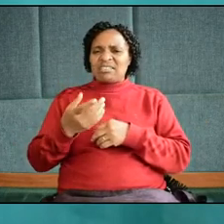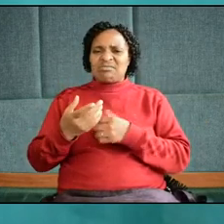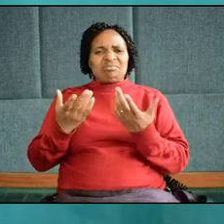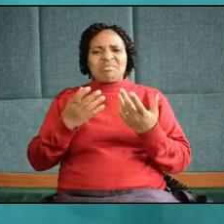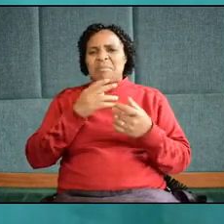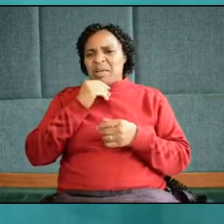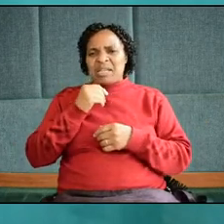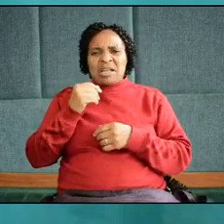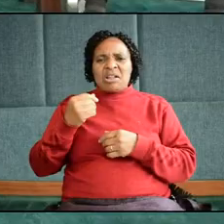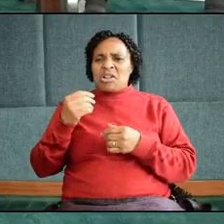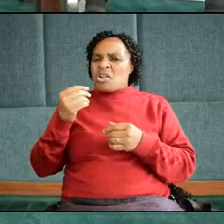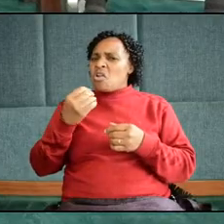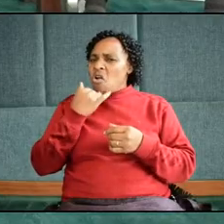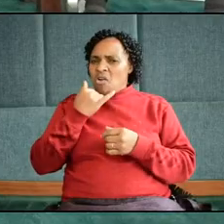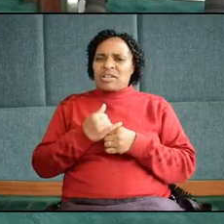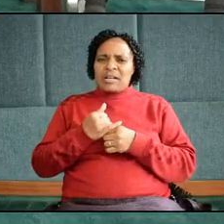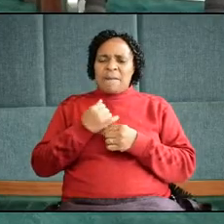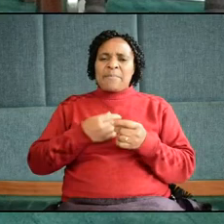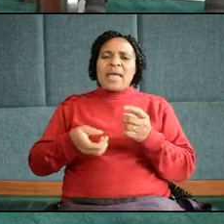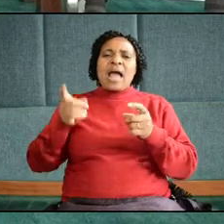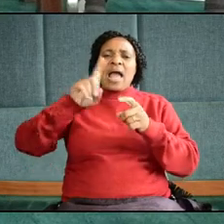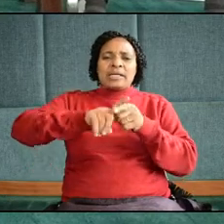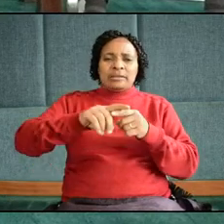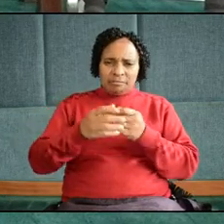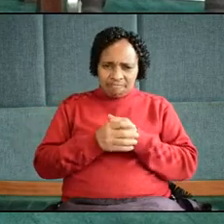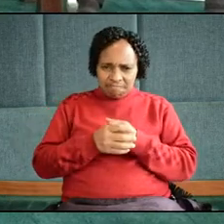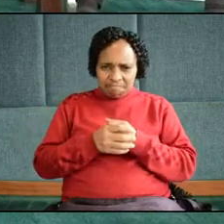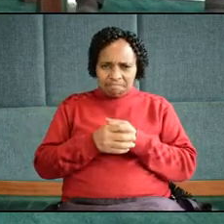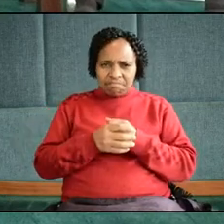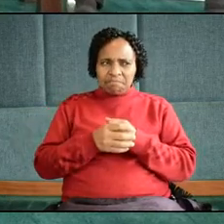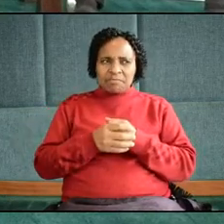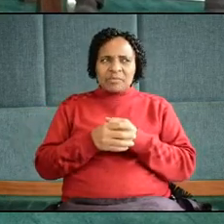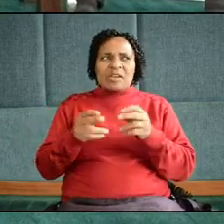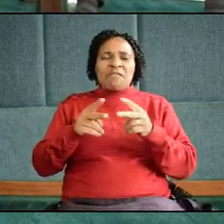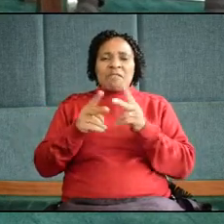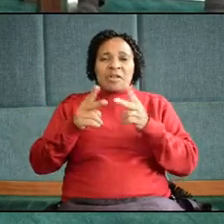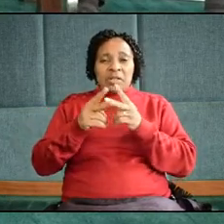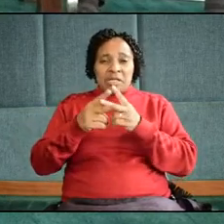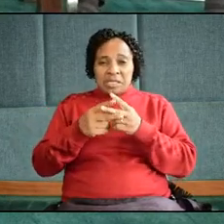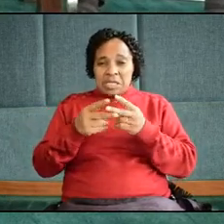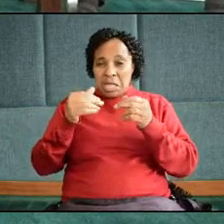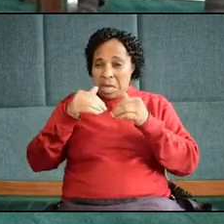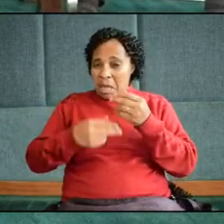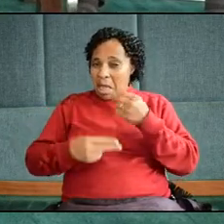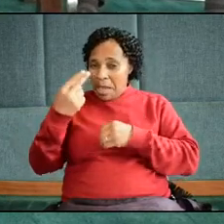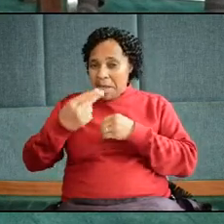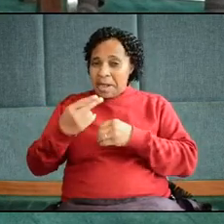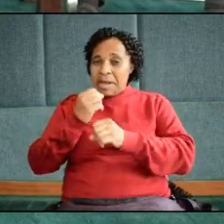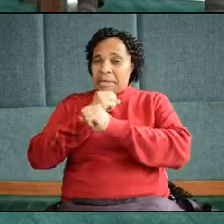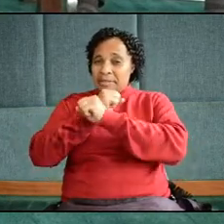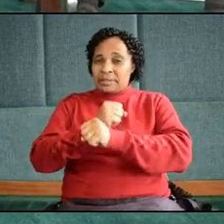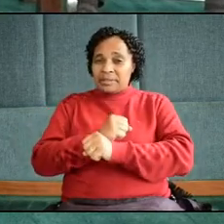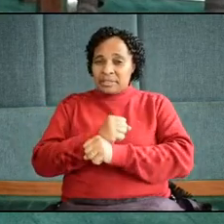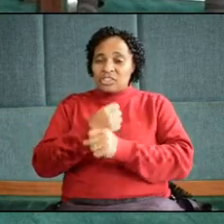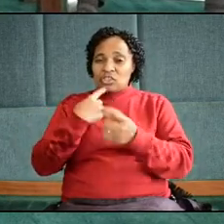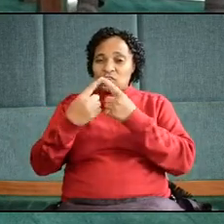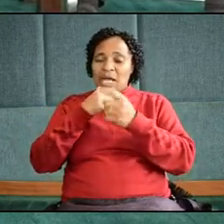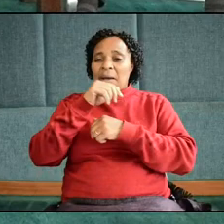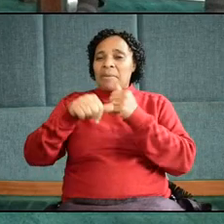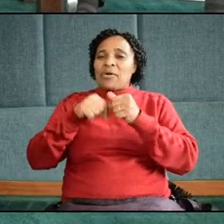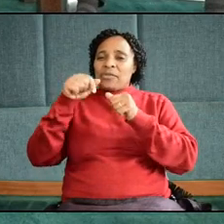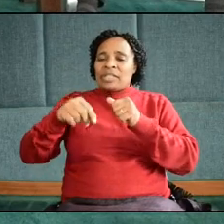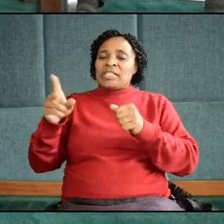dogs. Can I add about the Playboy being very highly regarded? They talk about trees these